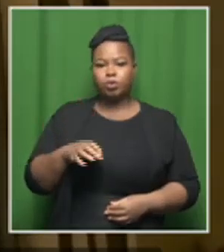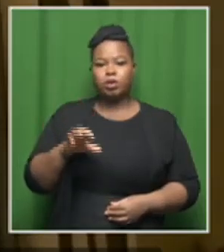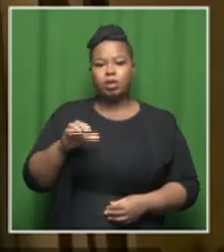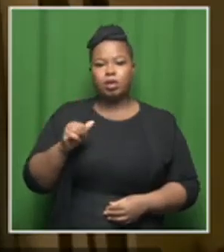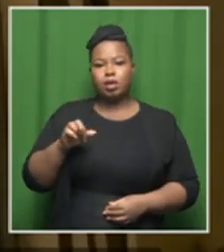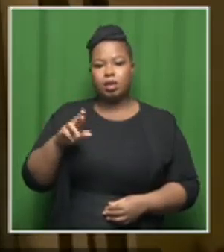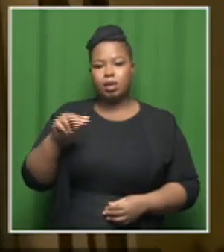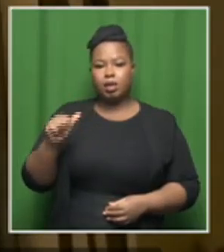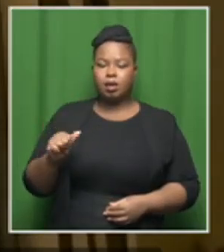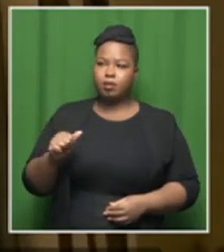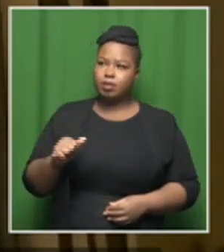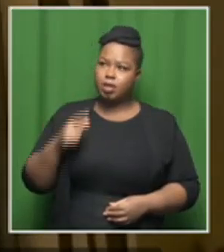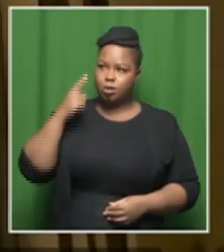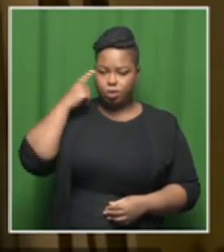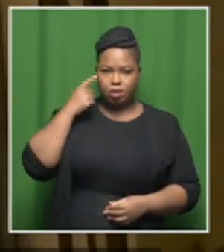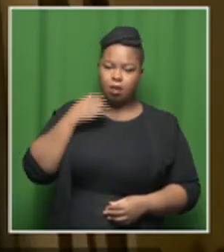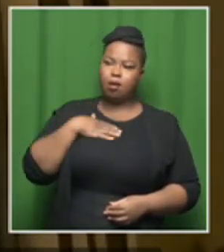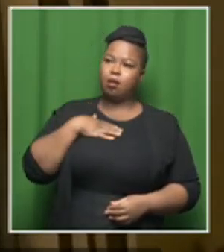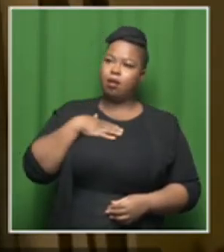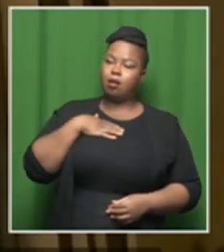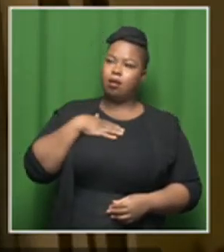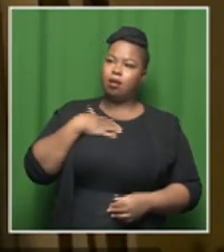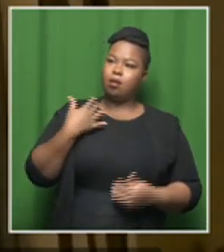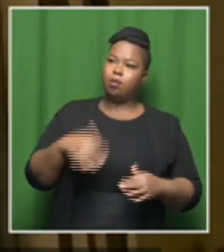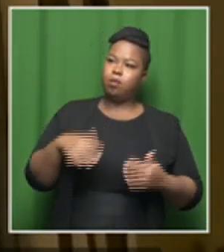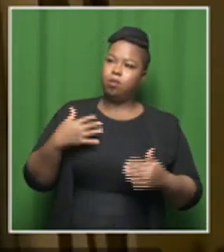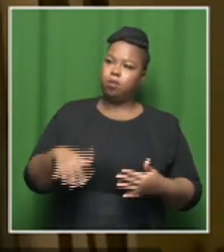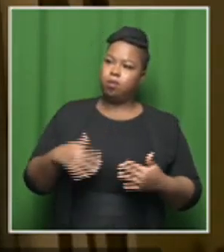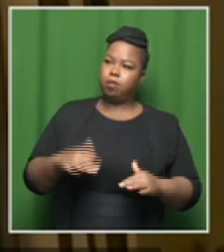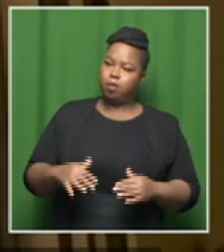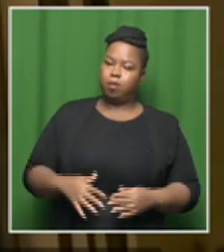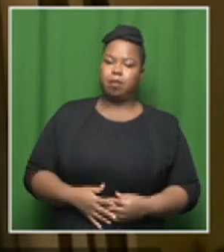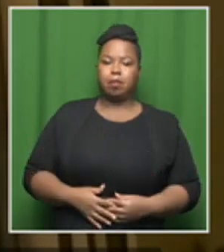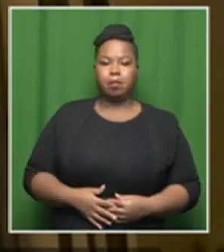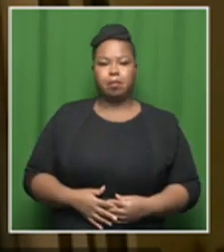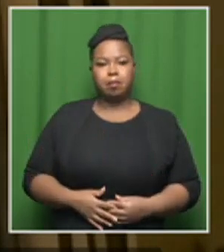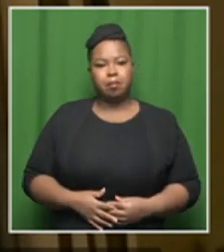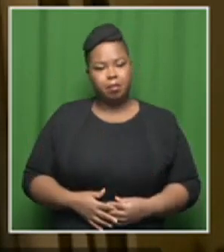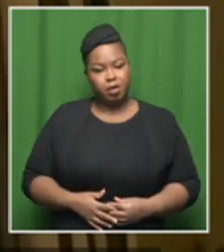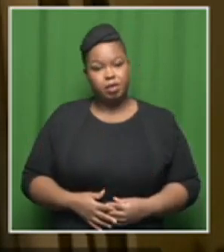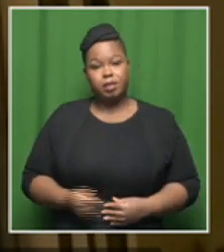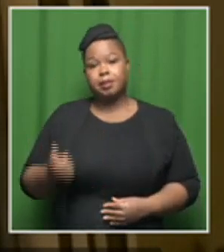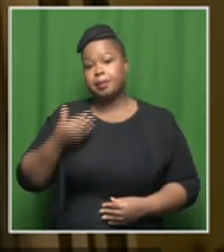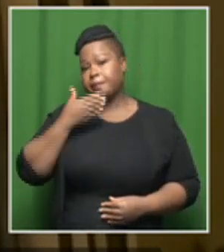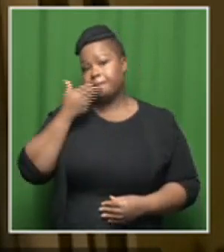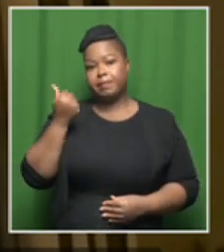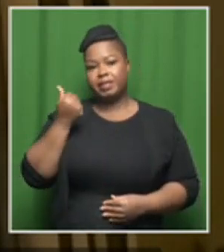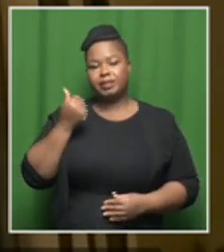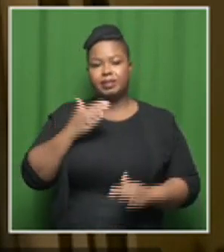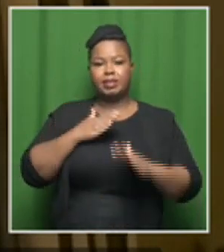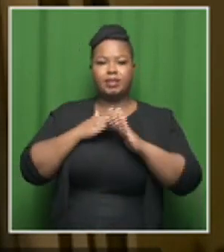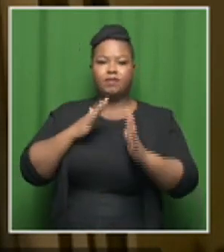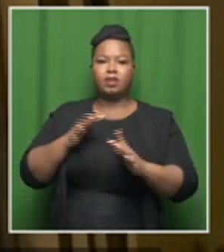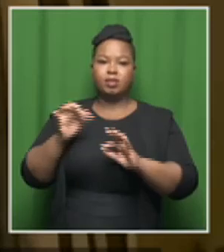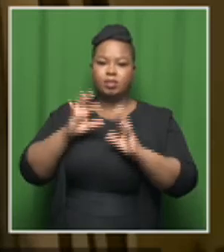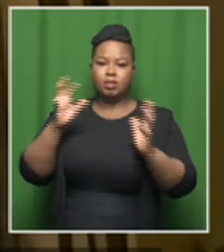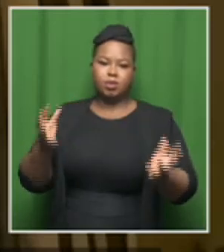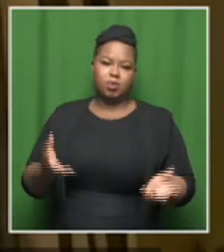I just thought she's immaculate and one of the best defenders in the